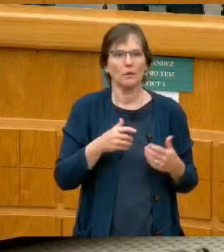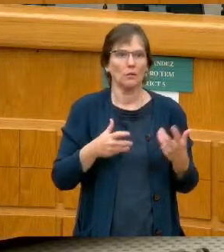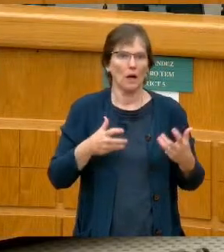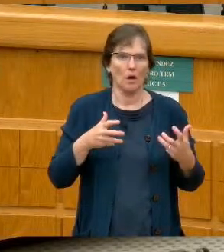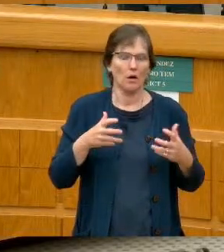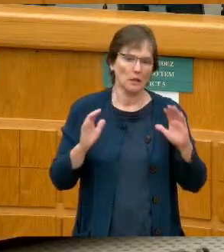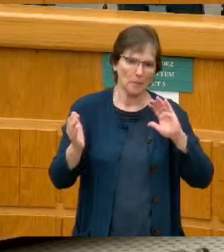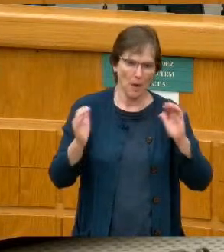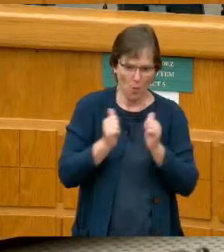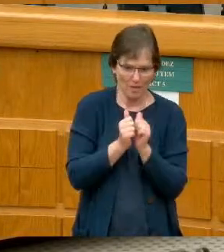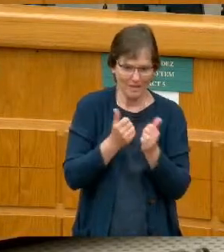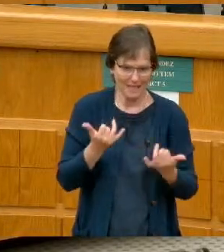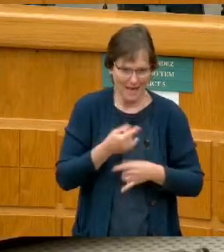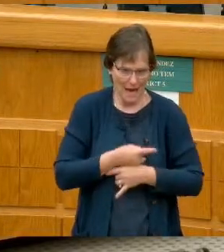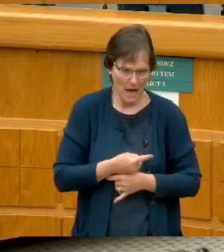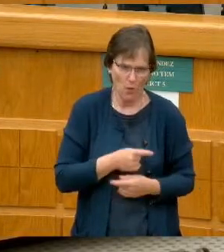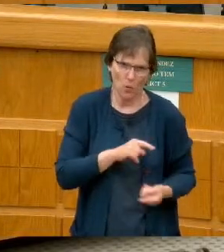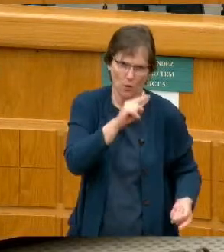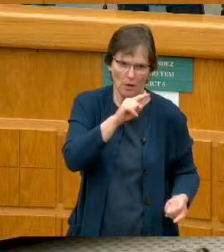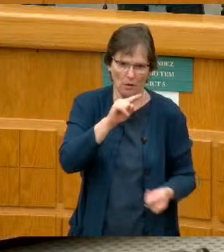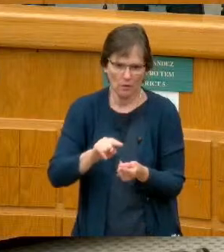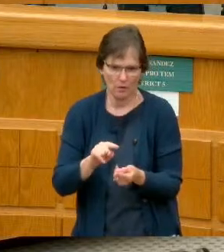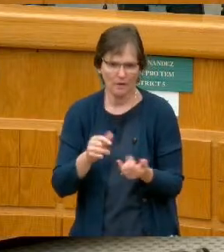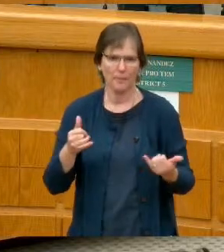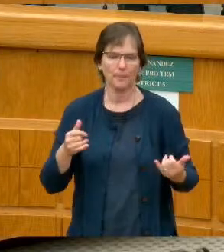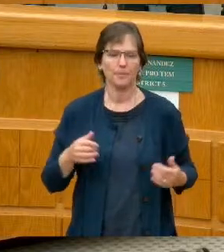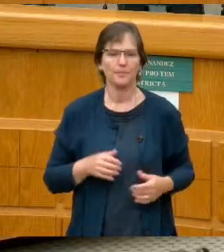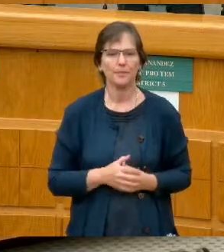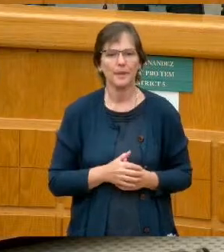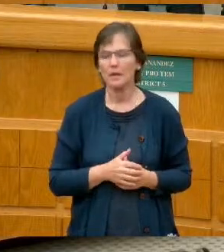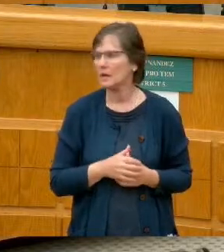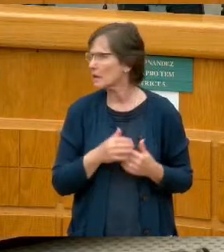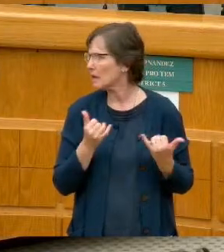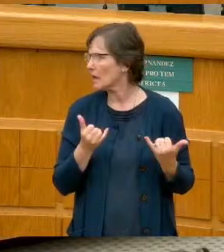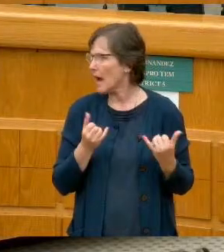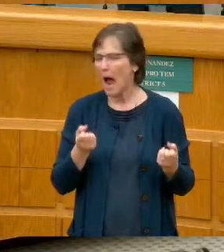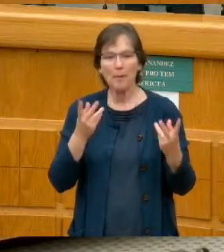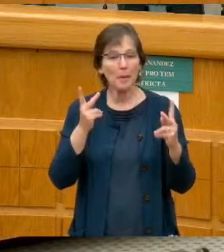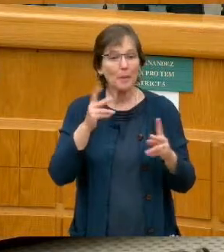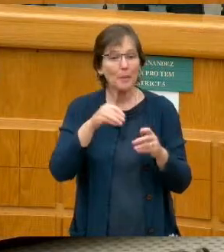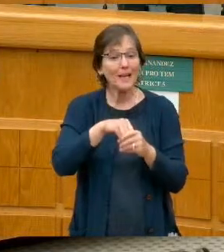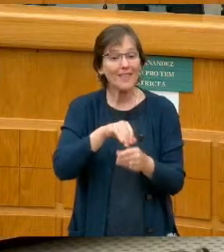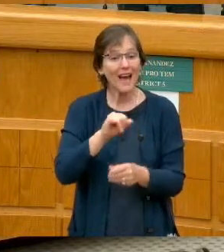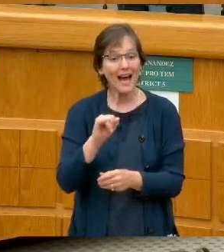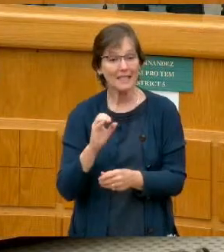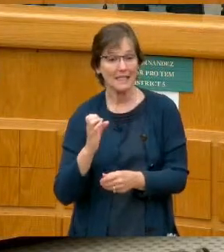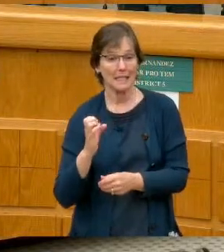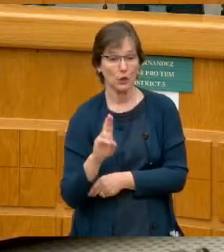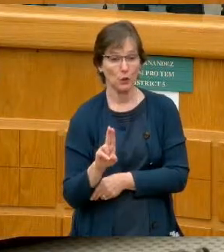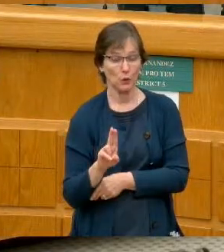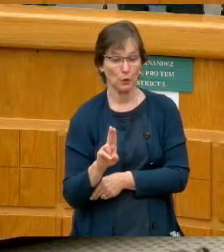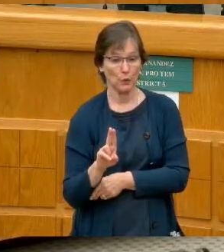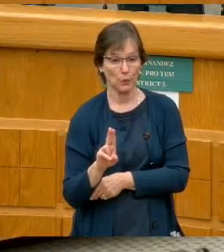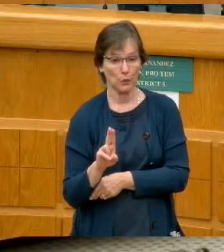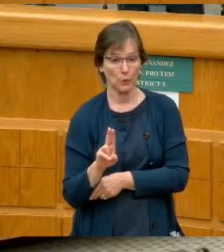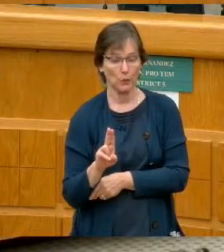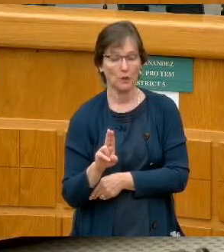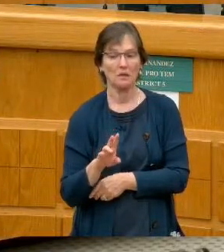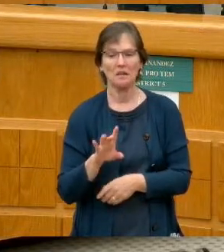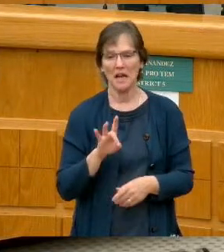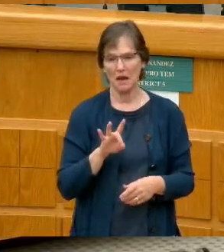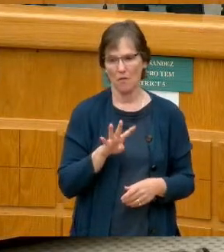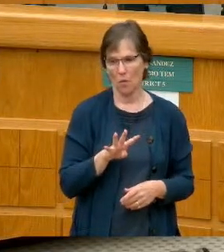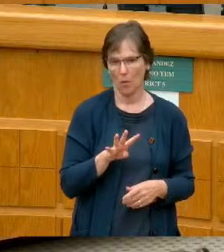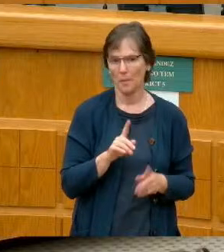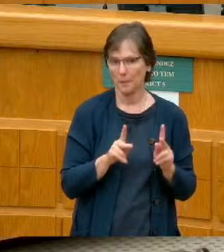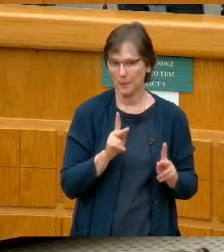those that are in the hospital, so of the 234, 85 of those people are in intensive care situation in the